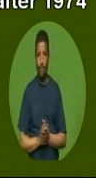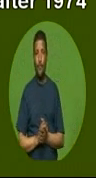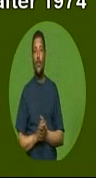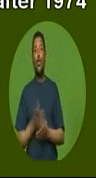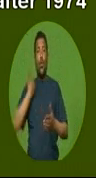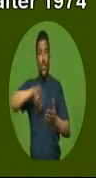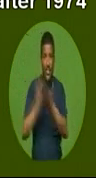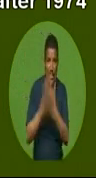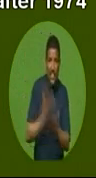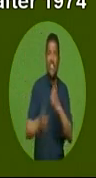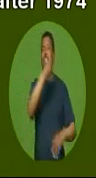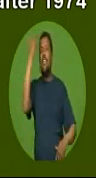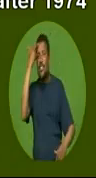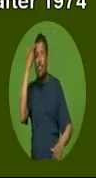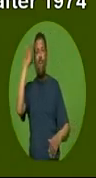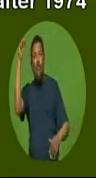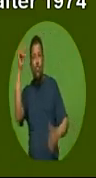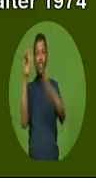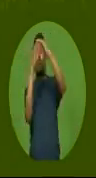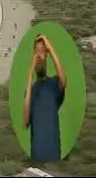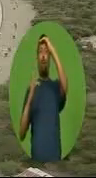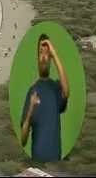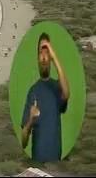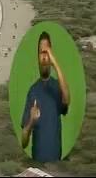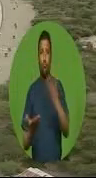We discussed the reasons for its decline.